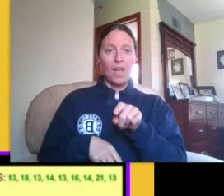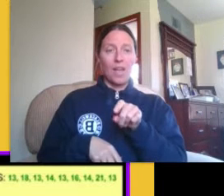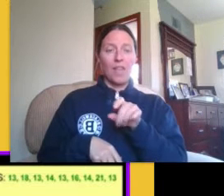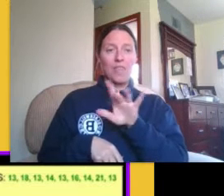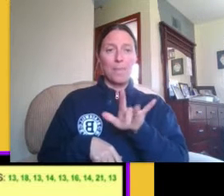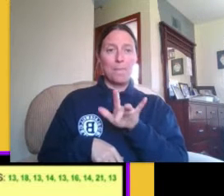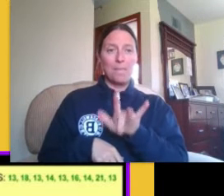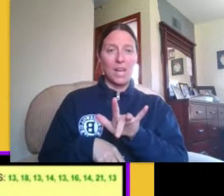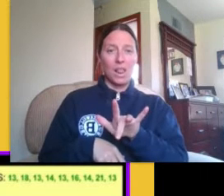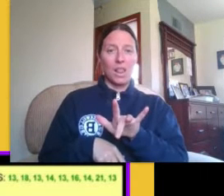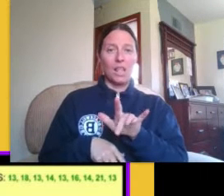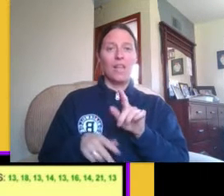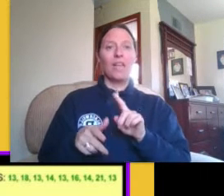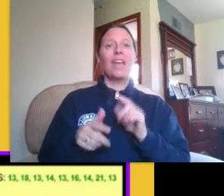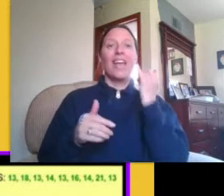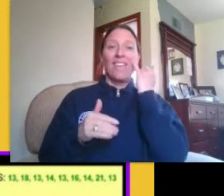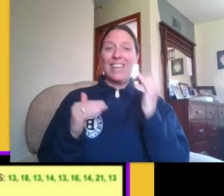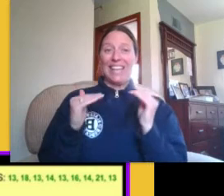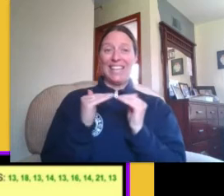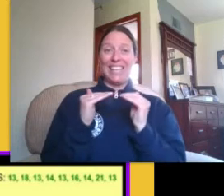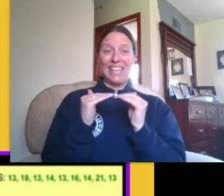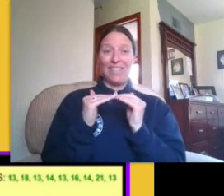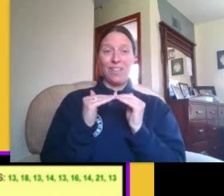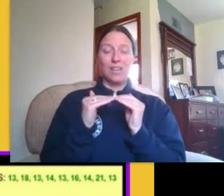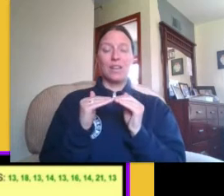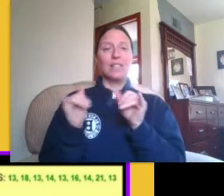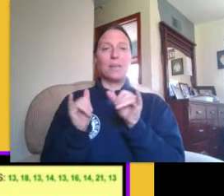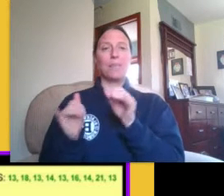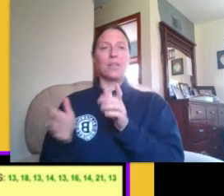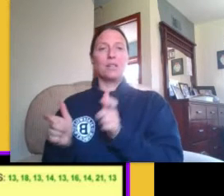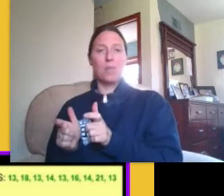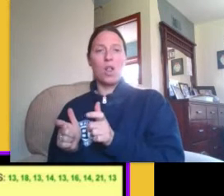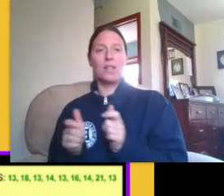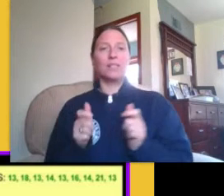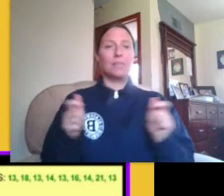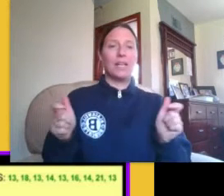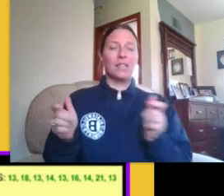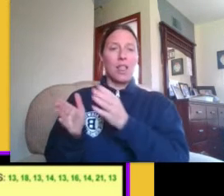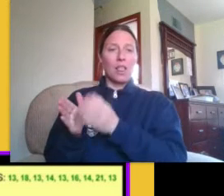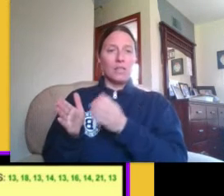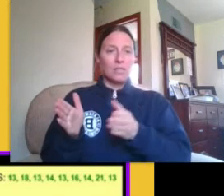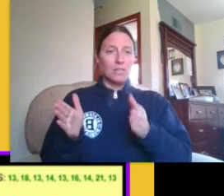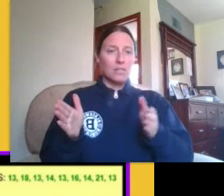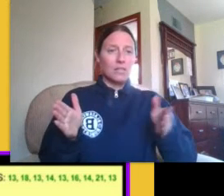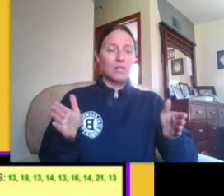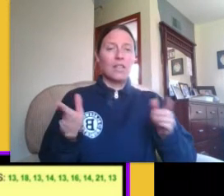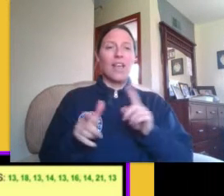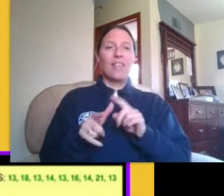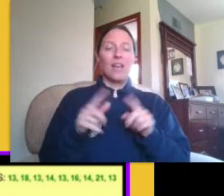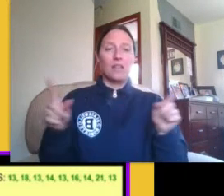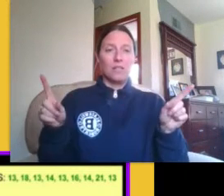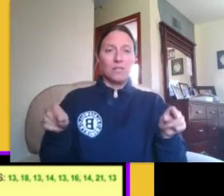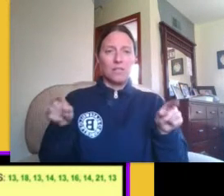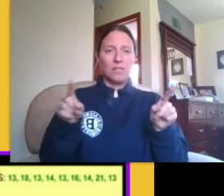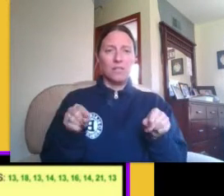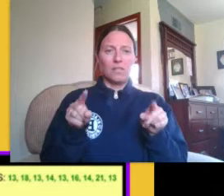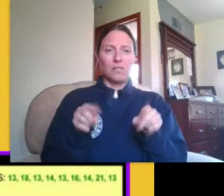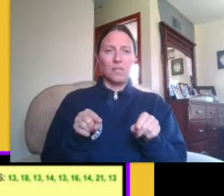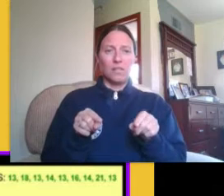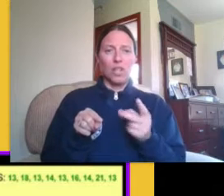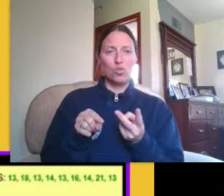an even set of numbers, you do the same thing, smallest to greatest, and then you cross off until you get to the